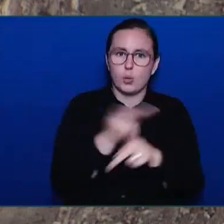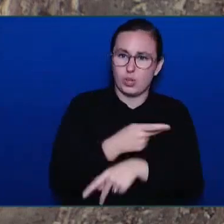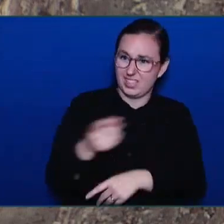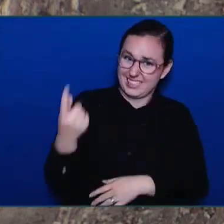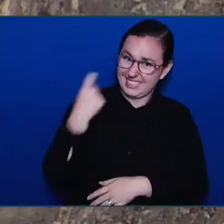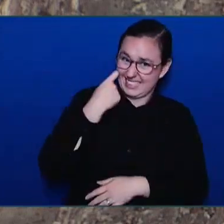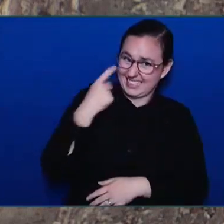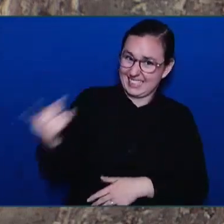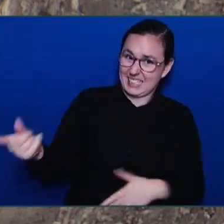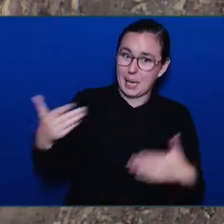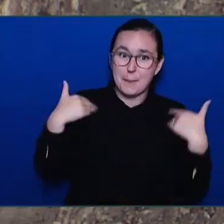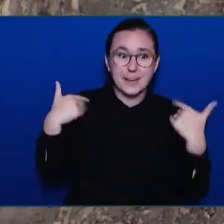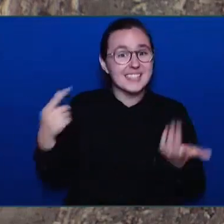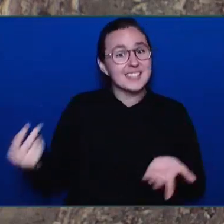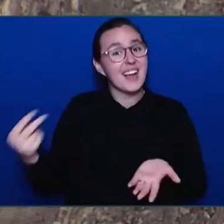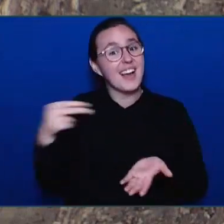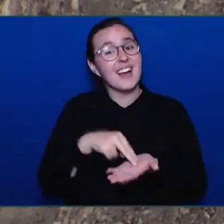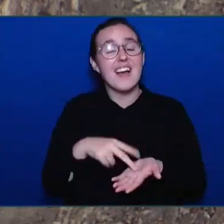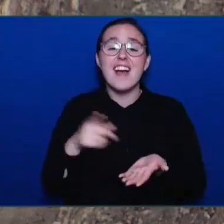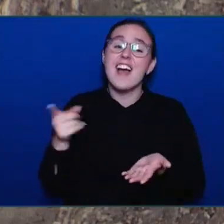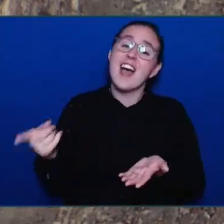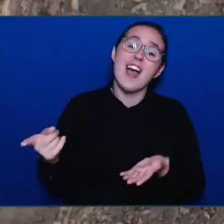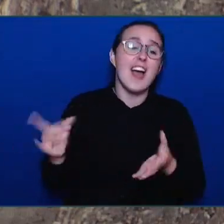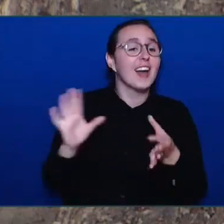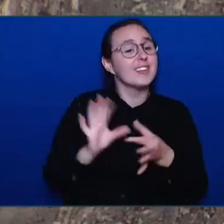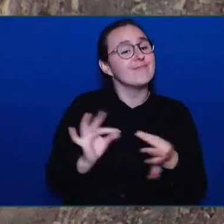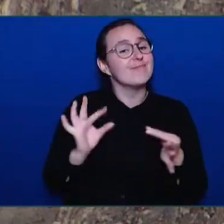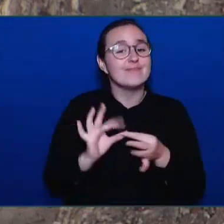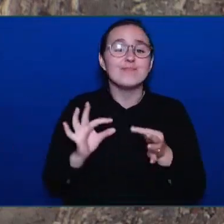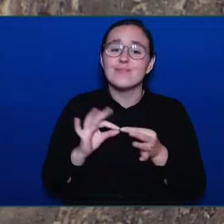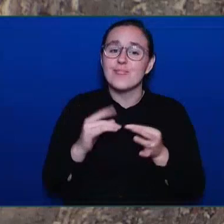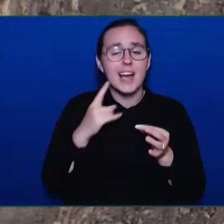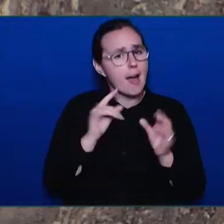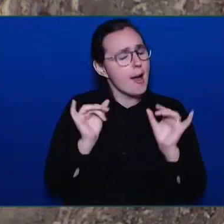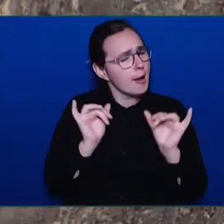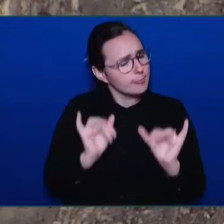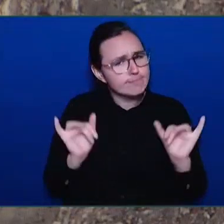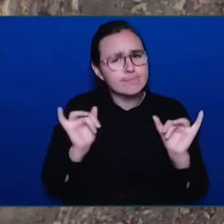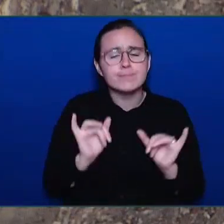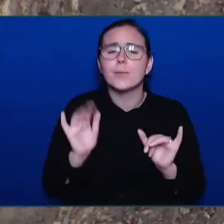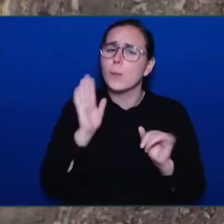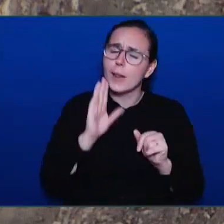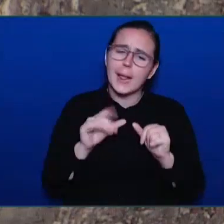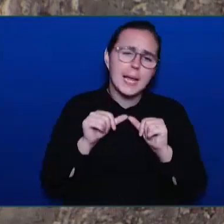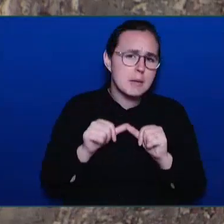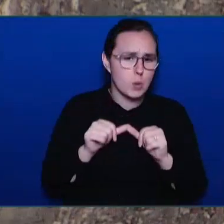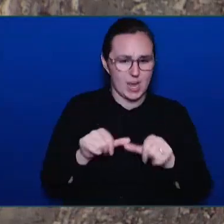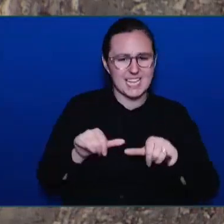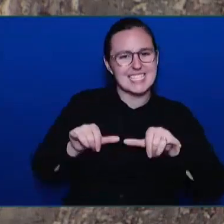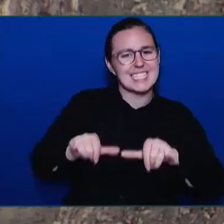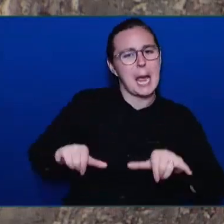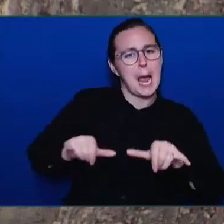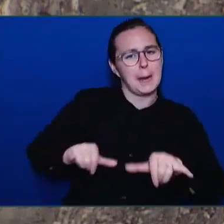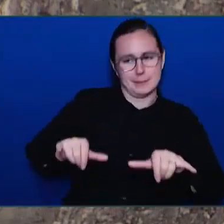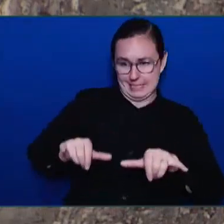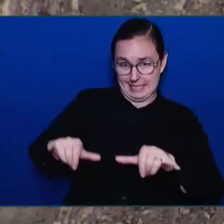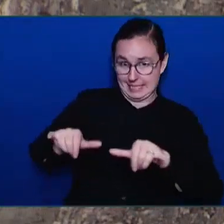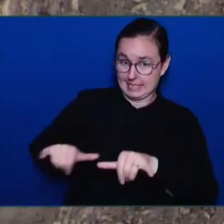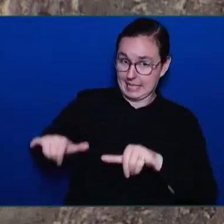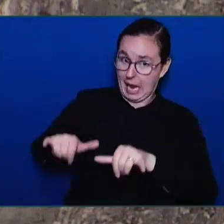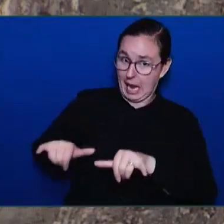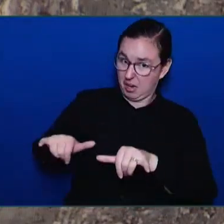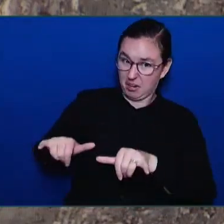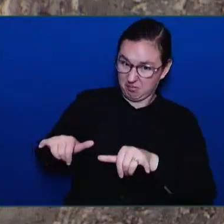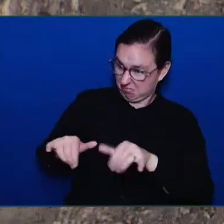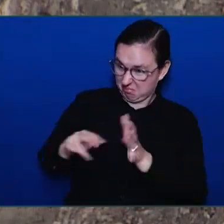quo. Doing more of the same thing and expecting to see different results is illogical. And I recognize it's become